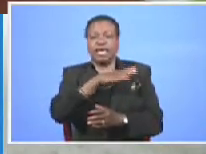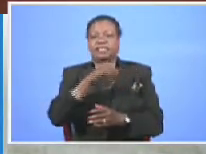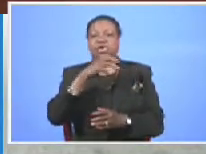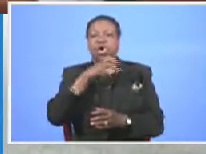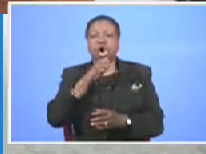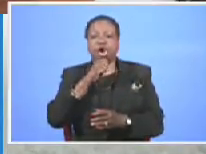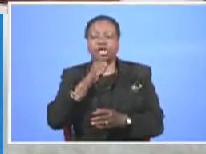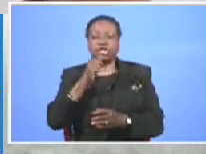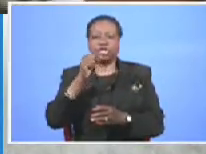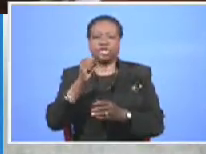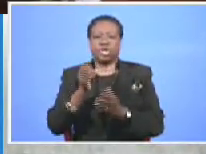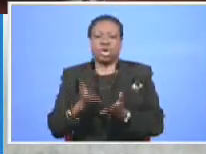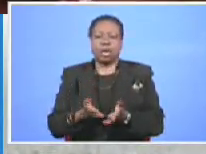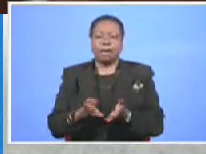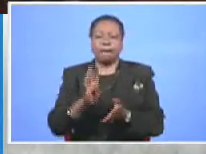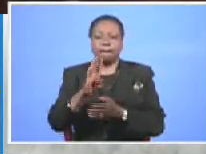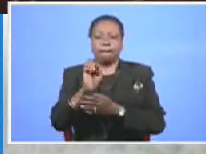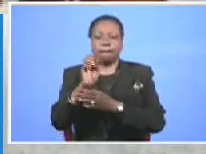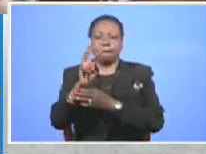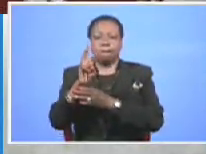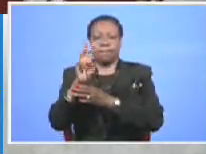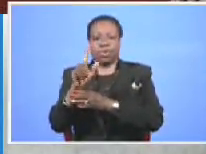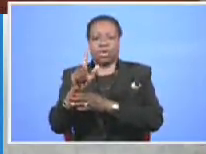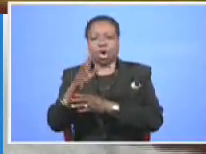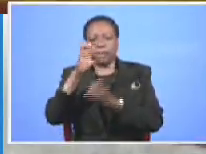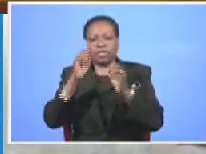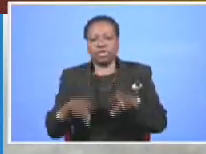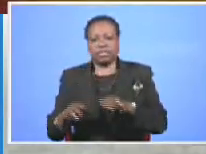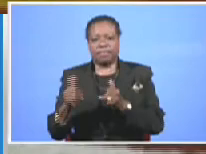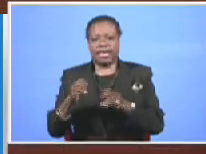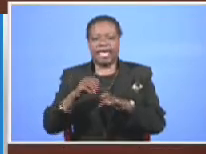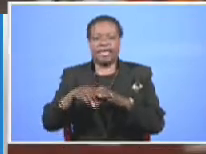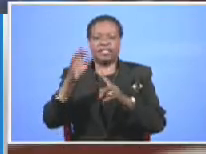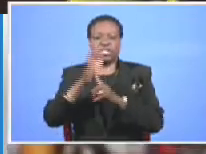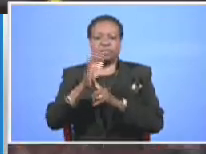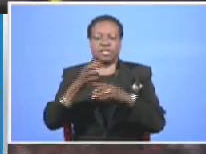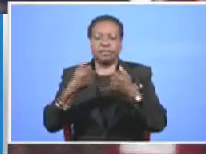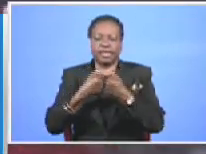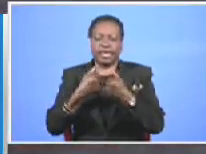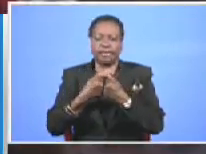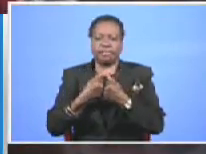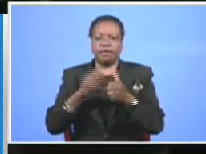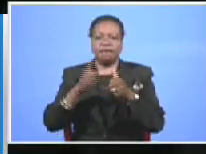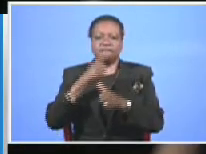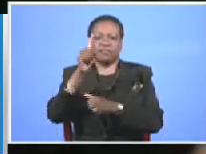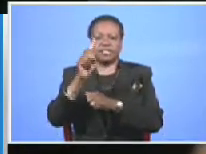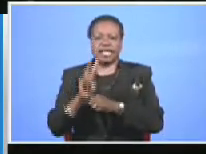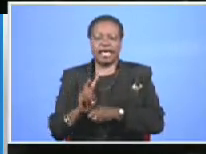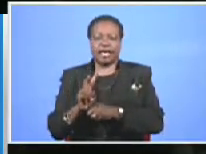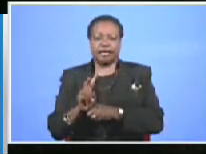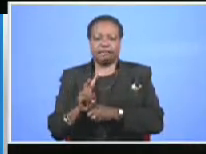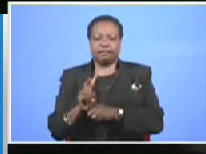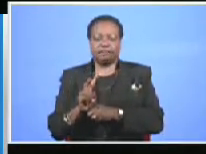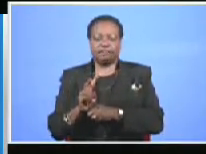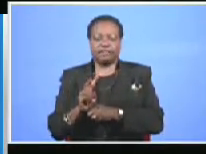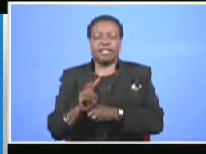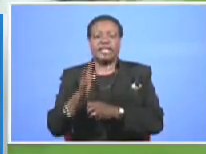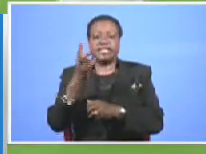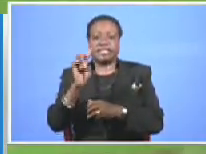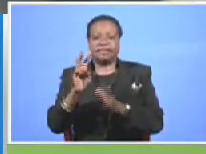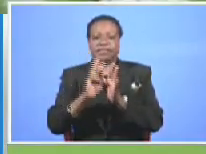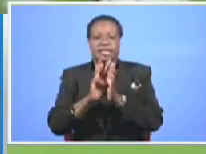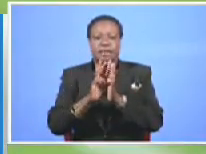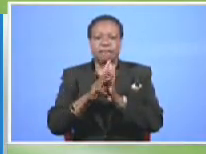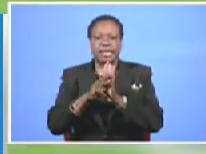had an opportunity to play in the national championship game. After a brilliant first half and well-orchestrated 17-minute opener